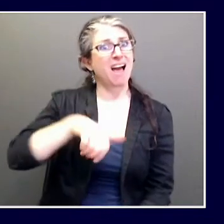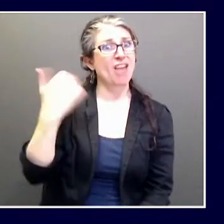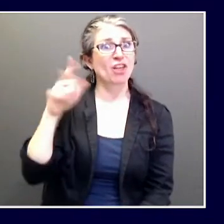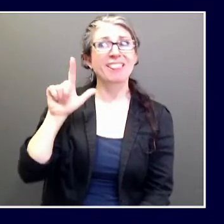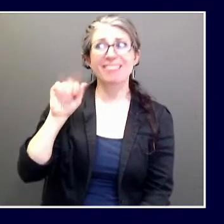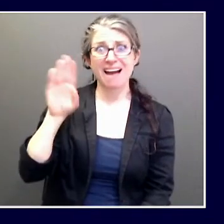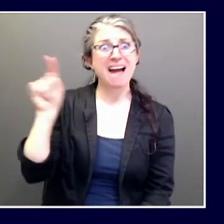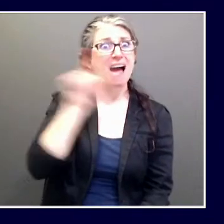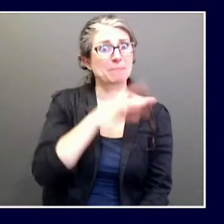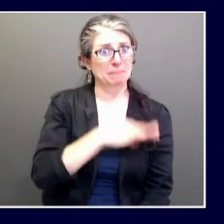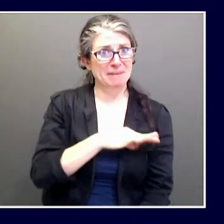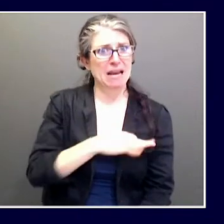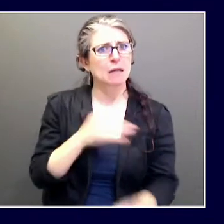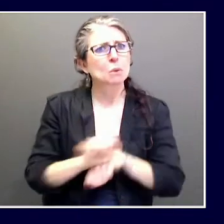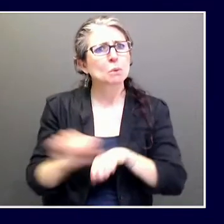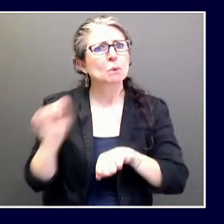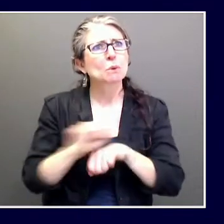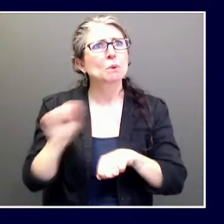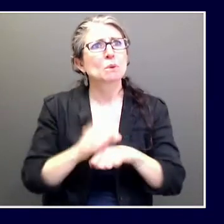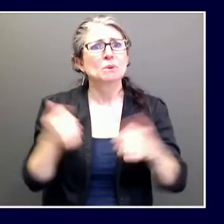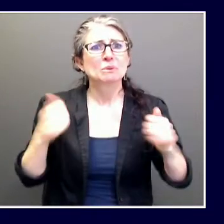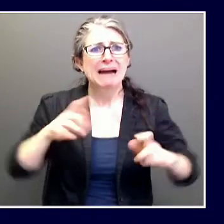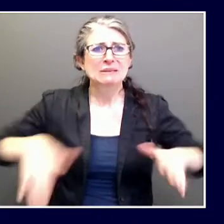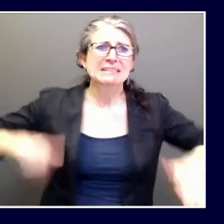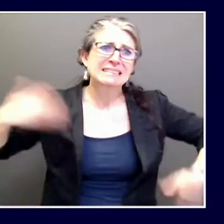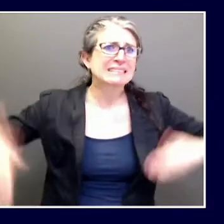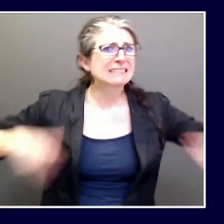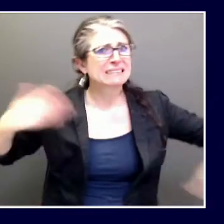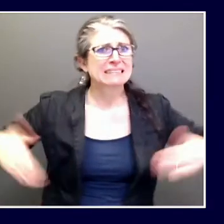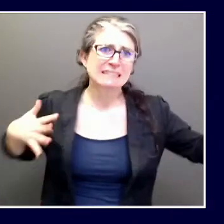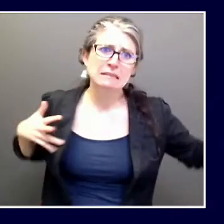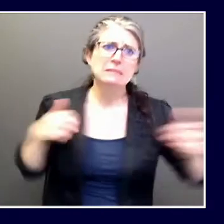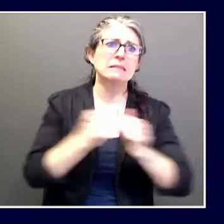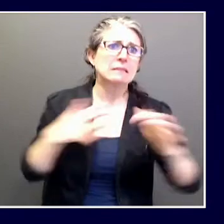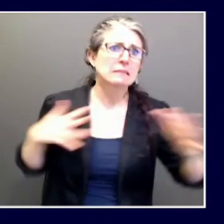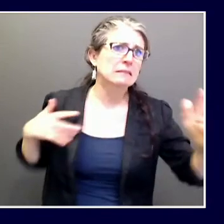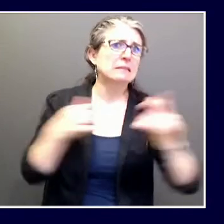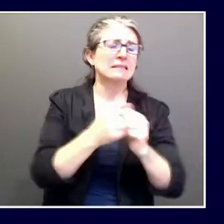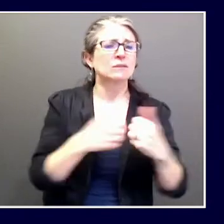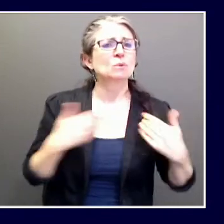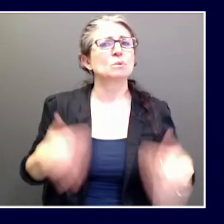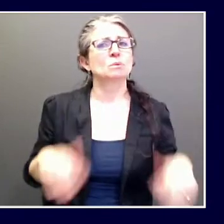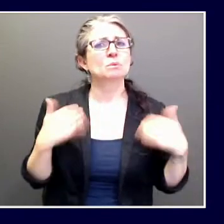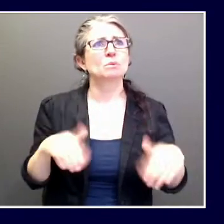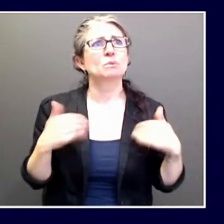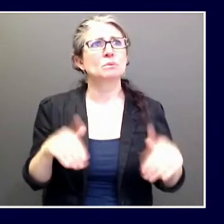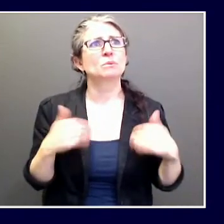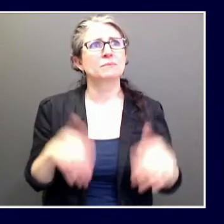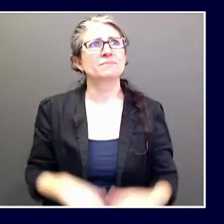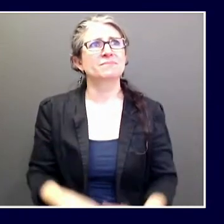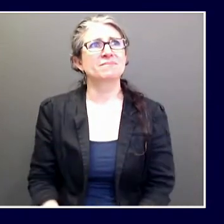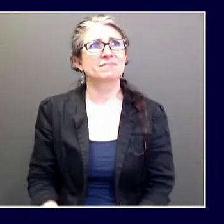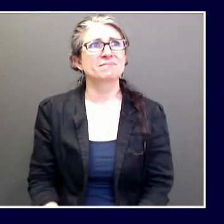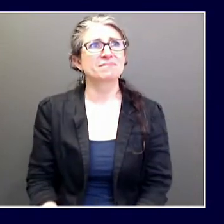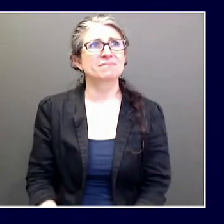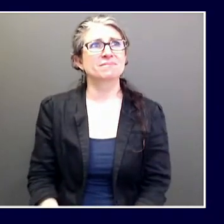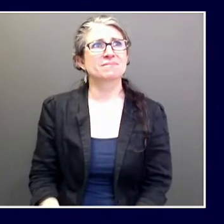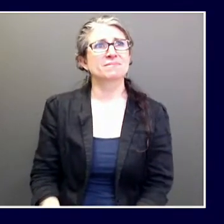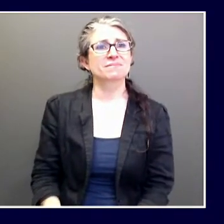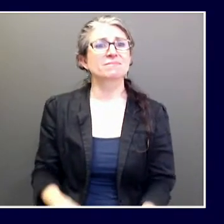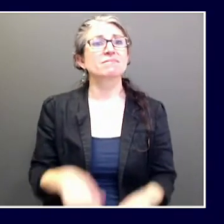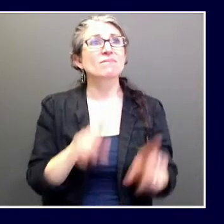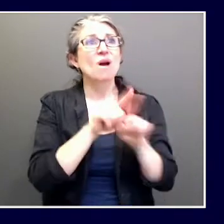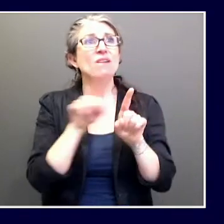working as hard as they can to churn out as many tests. We are separately working to try to secure more and more tests